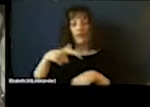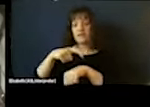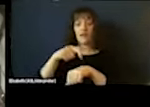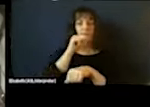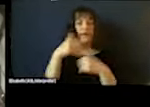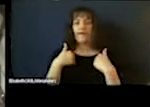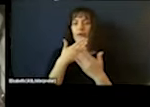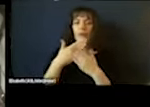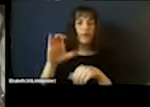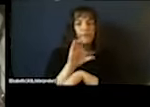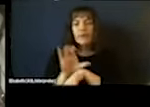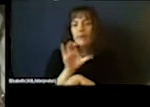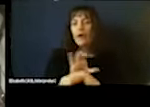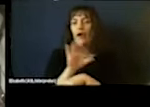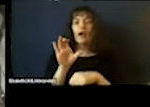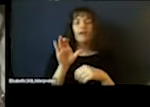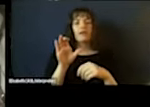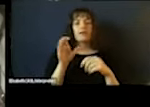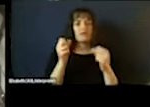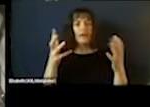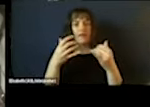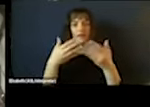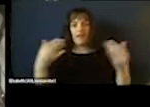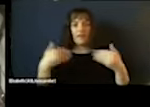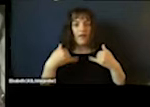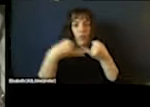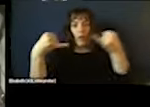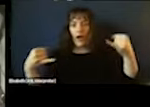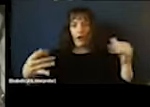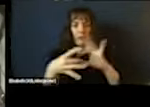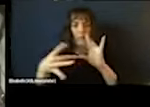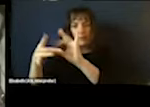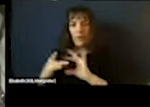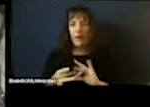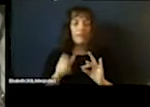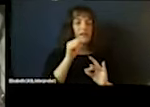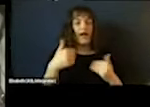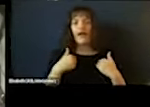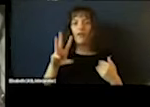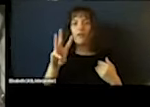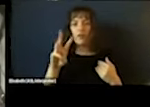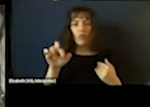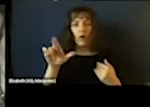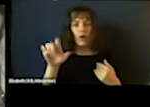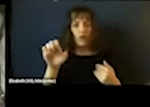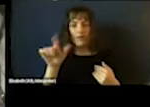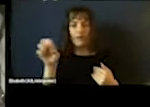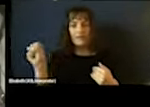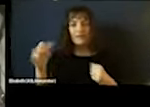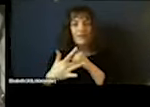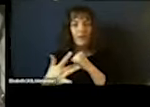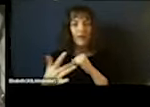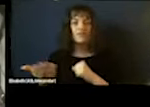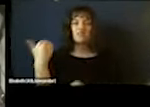yeah, many of things are wired. We don't have any kind of wireless technology around the 60 and 70.